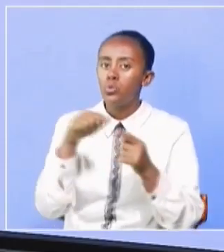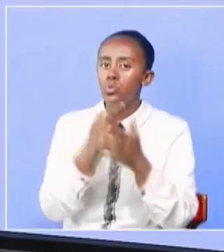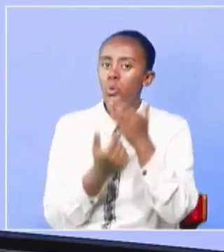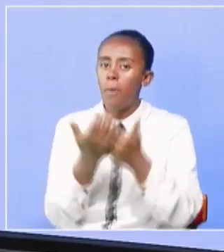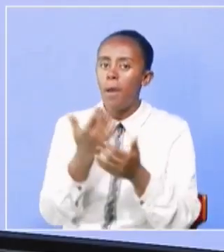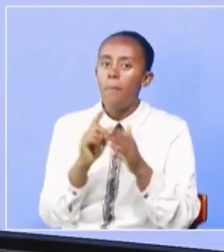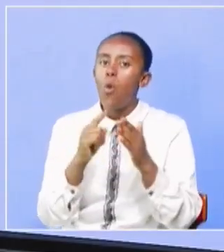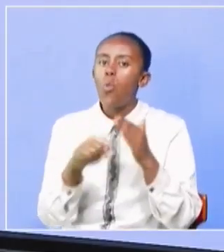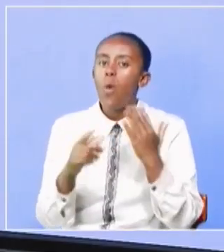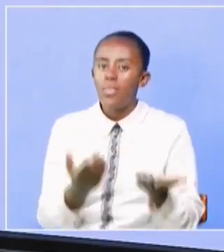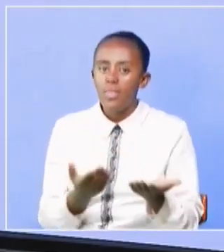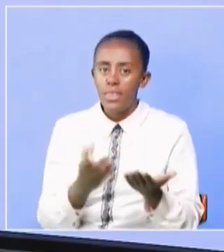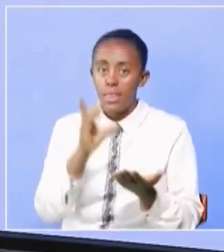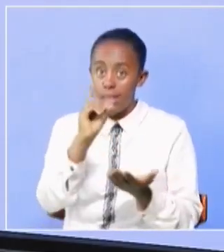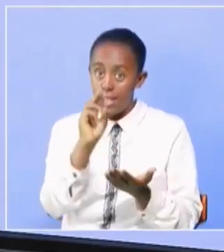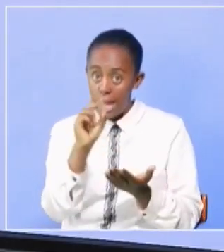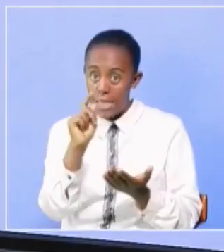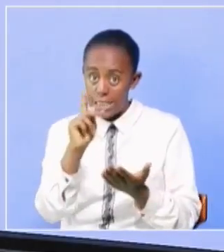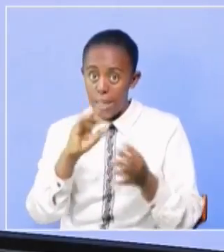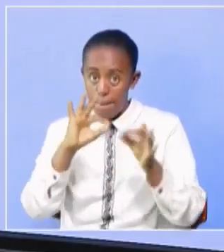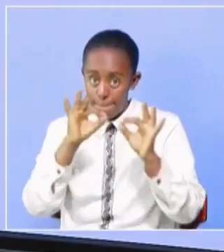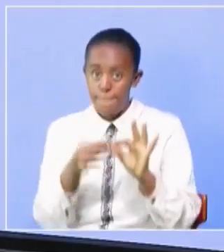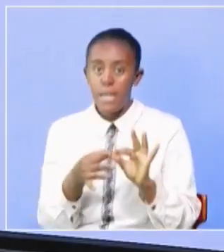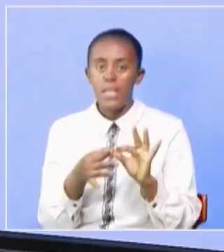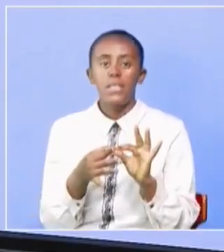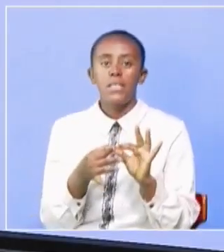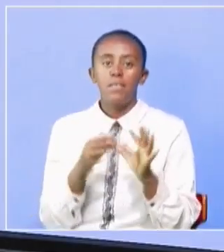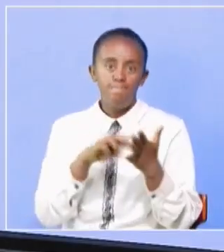what? So dusk means